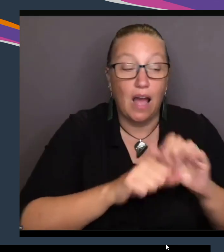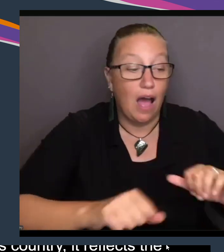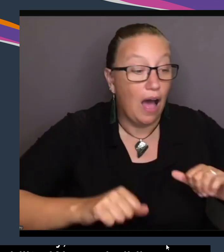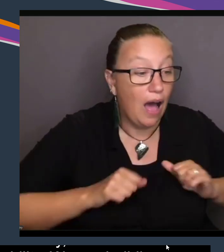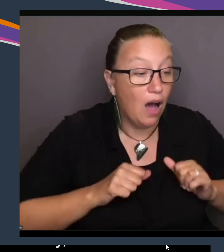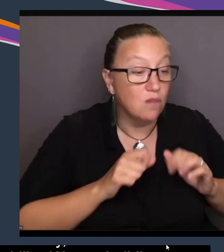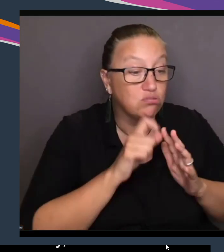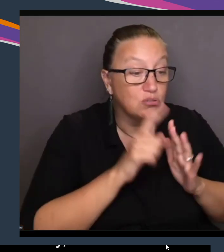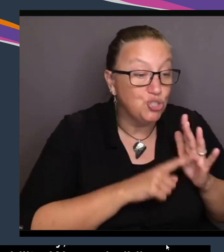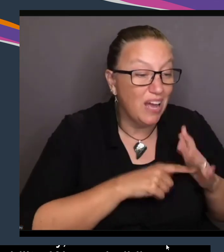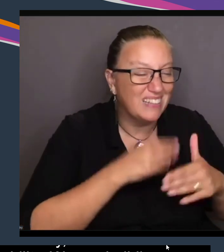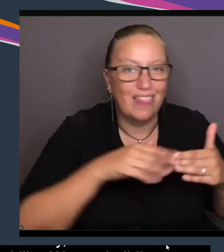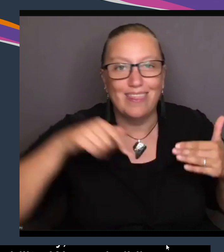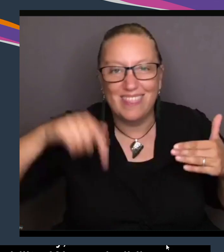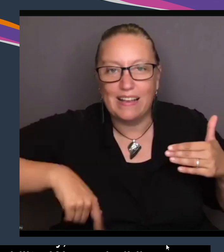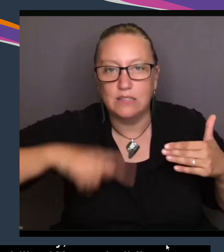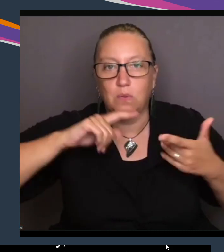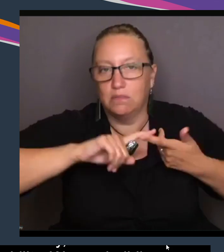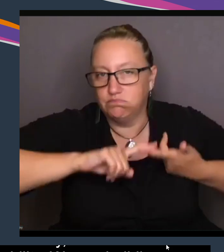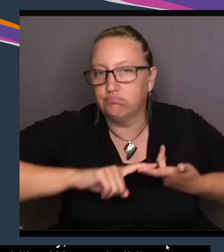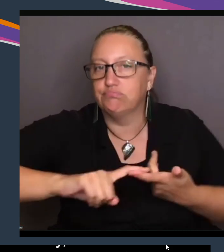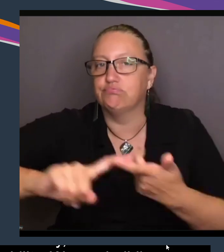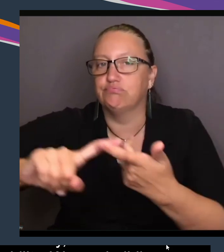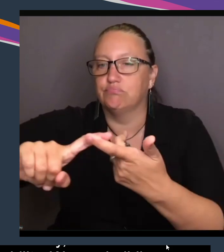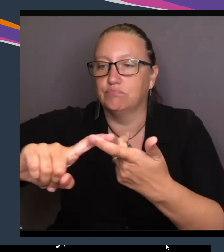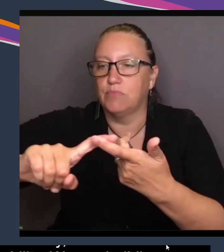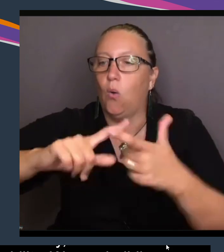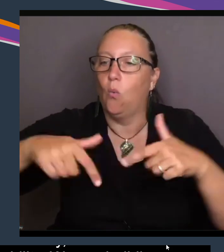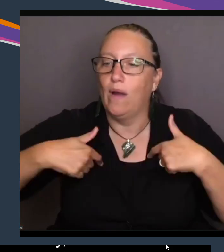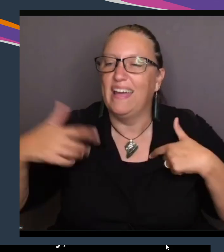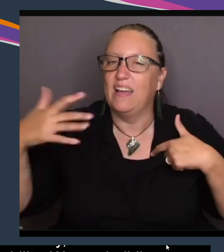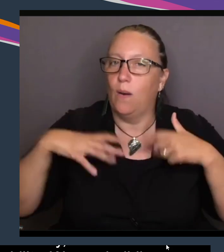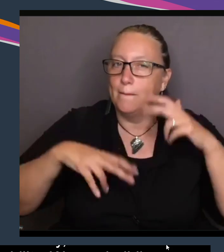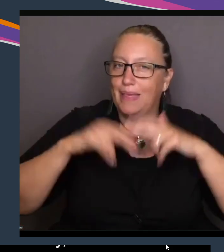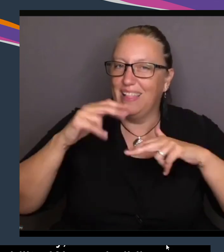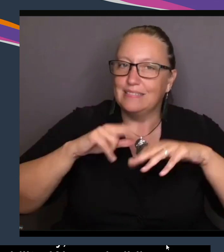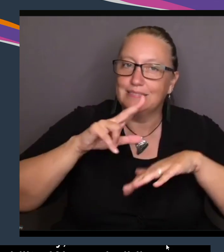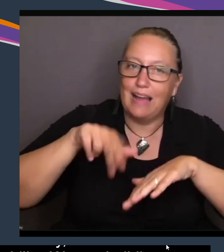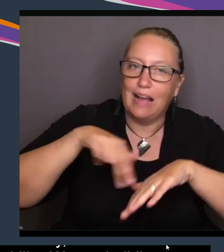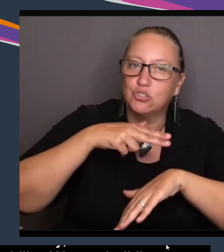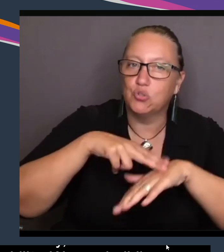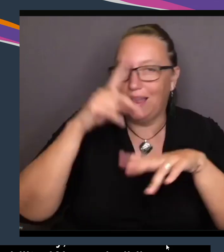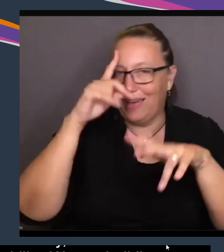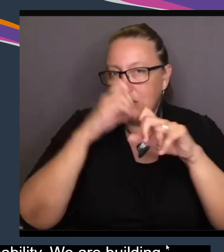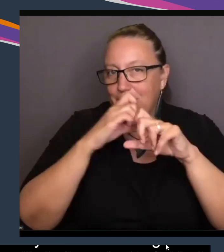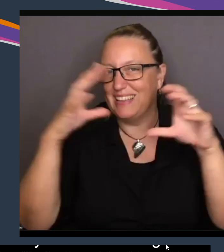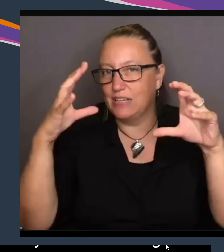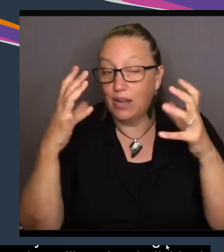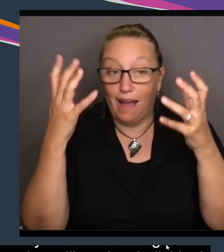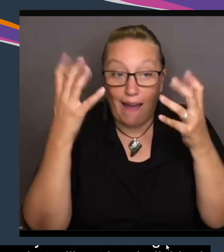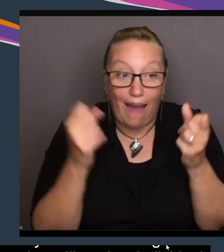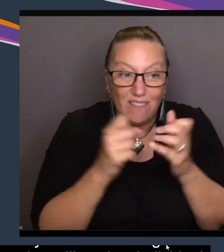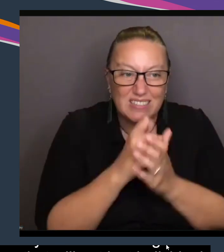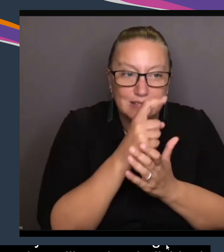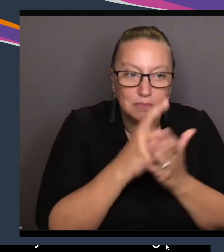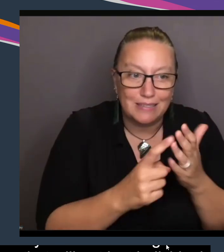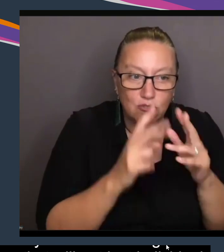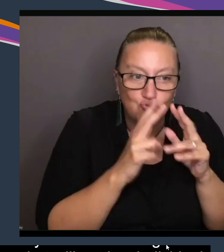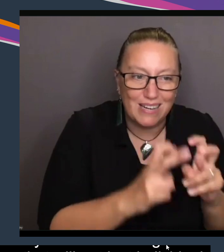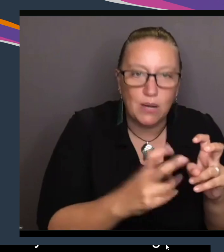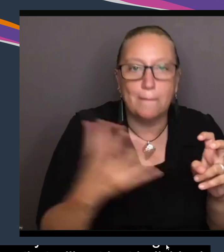are building a national expectation that disability research is disability-led. And I wanted to end with